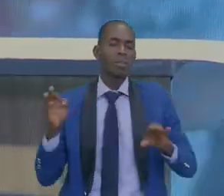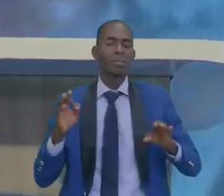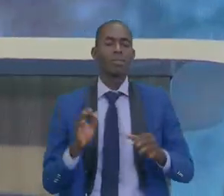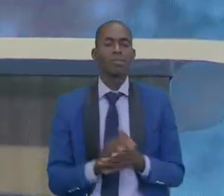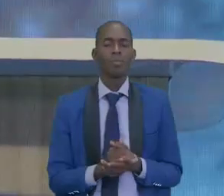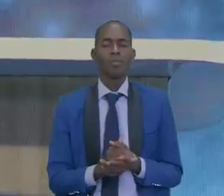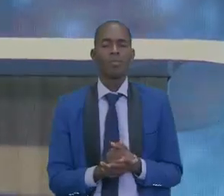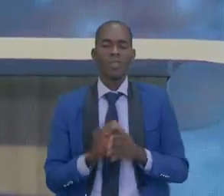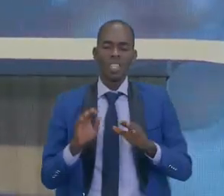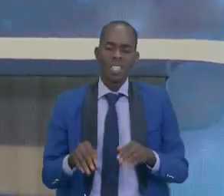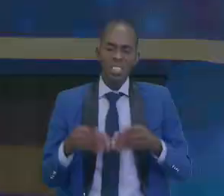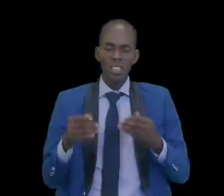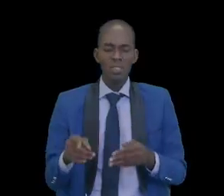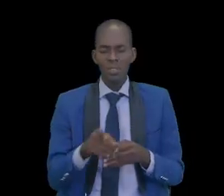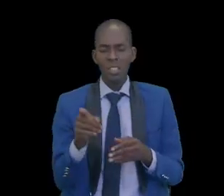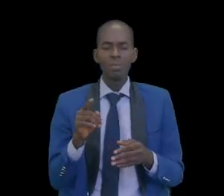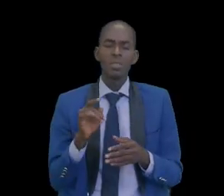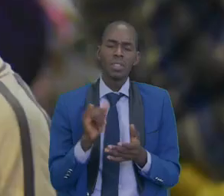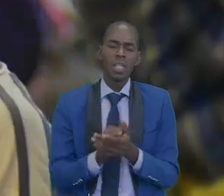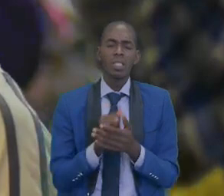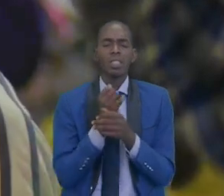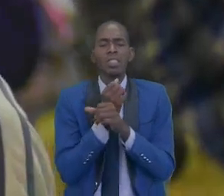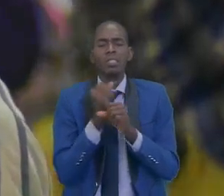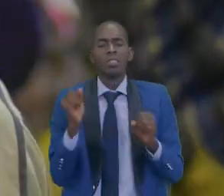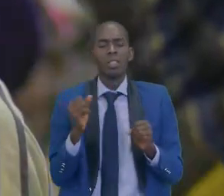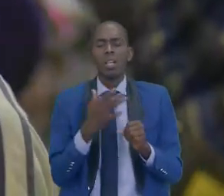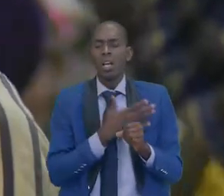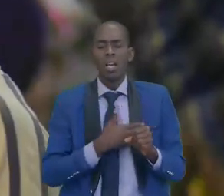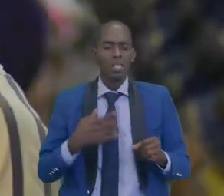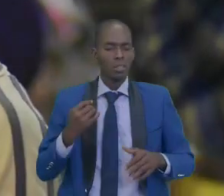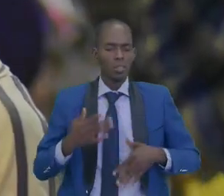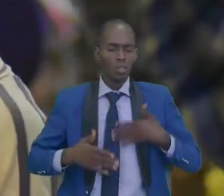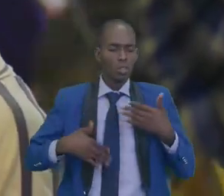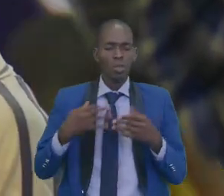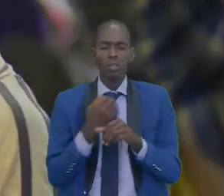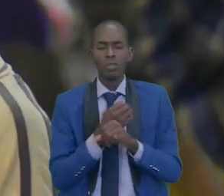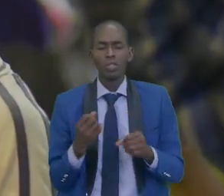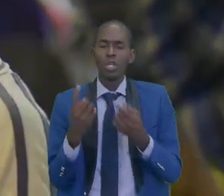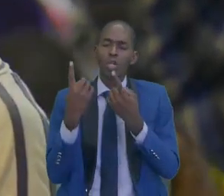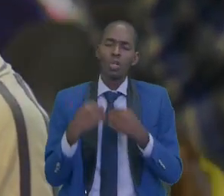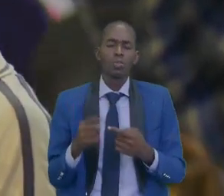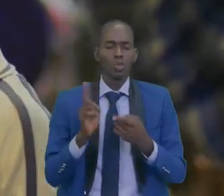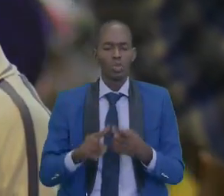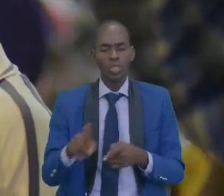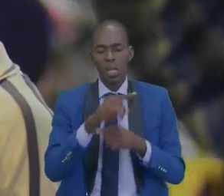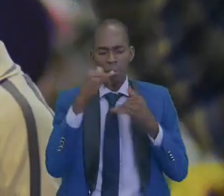Give them that salvation. And let the joy of salvation come to them right now.